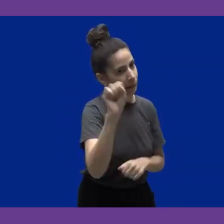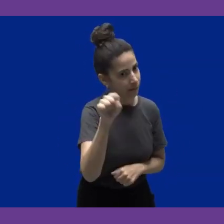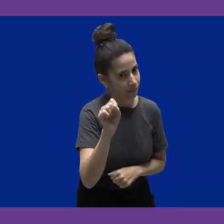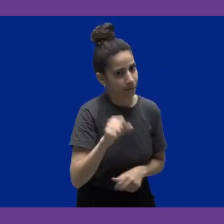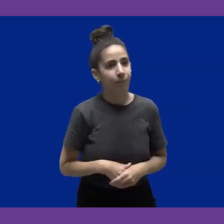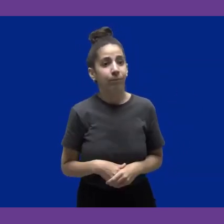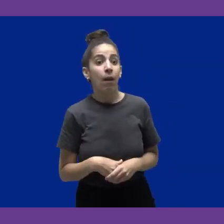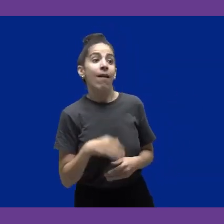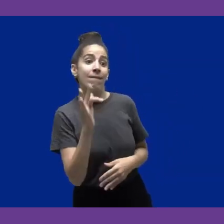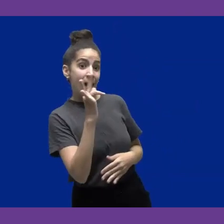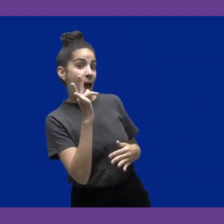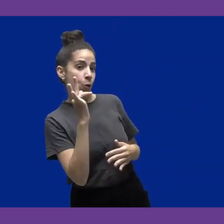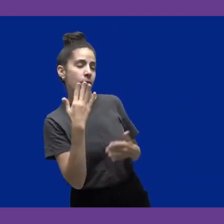the